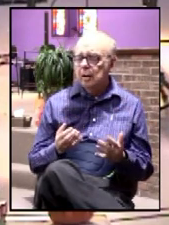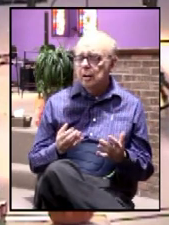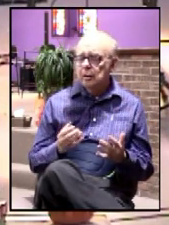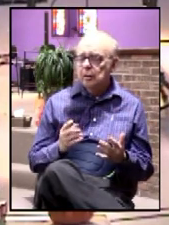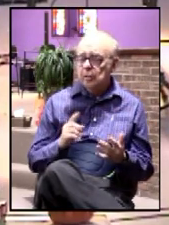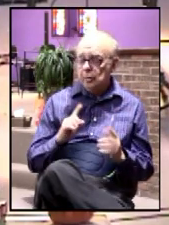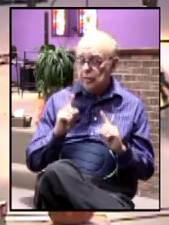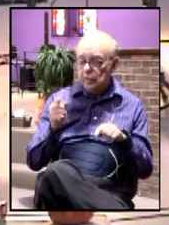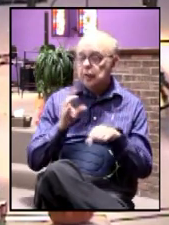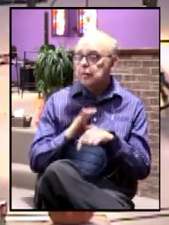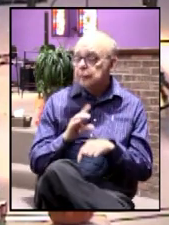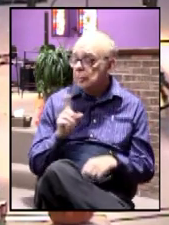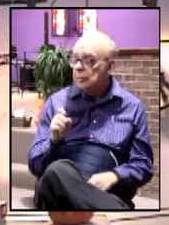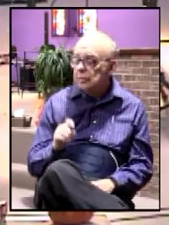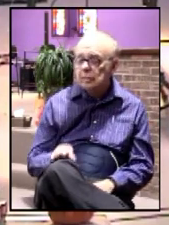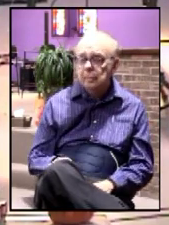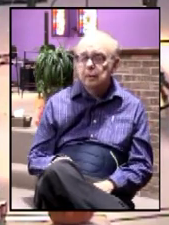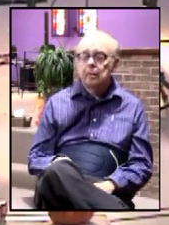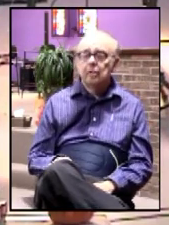Do you go to church?